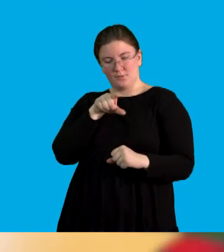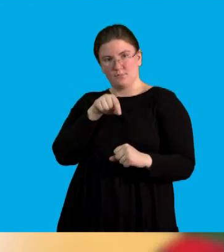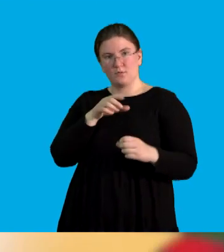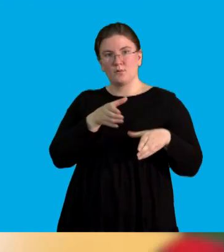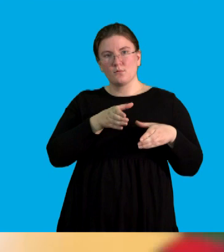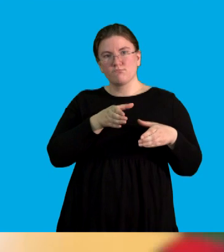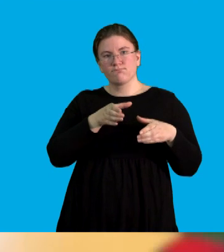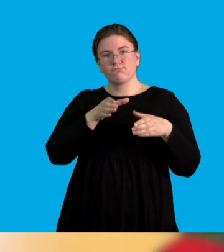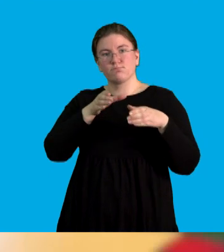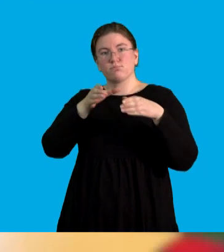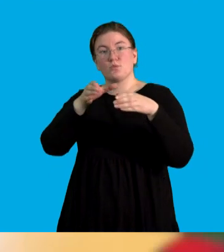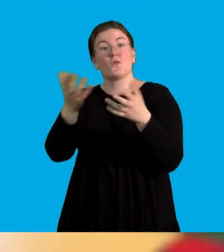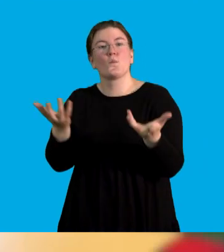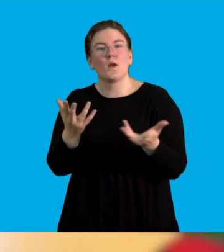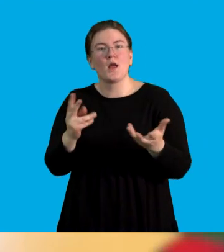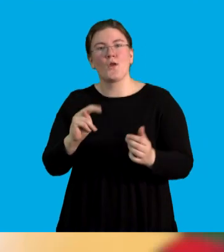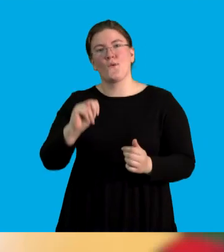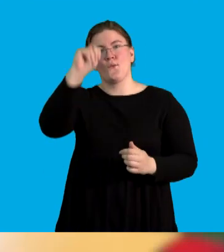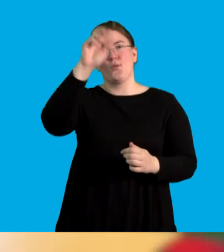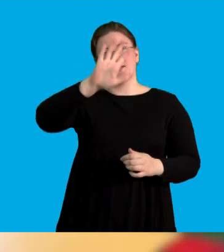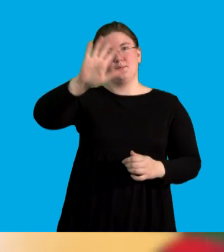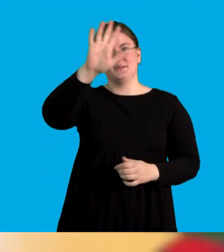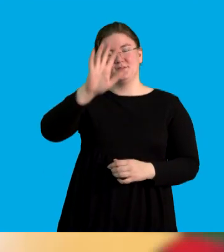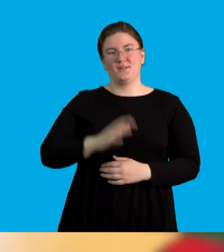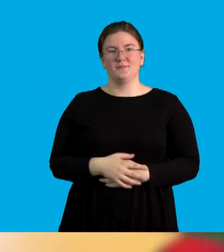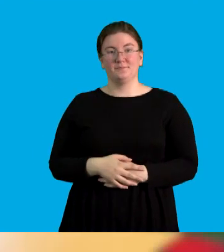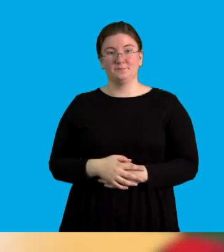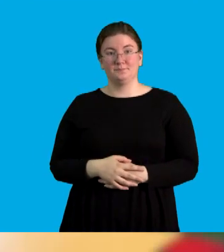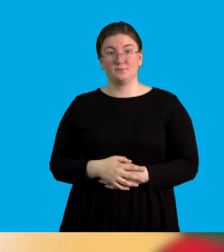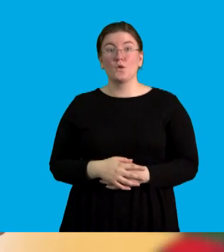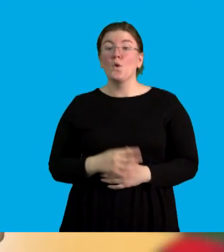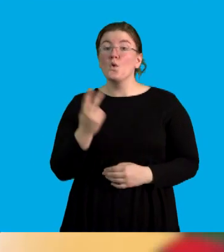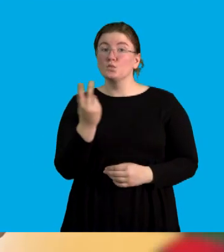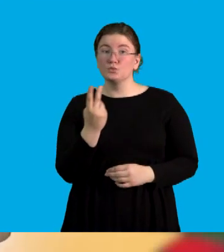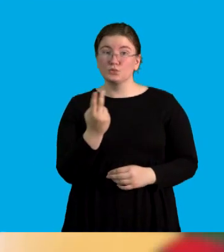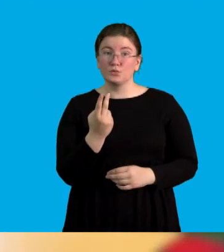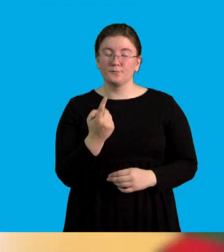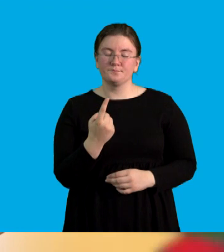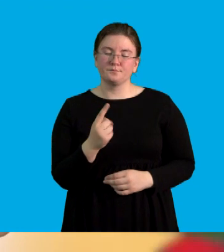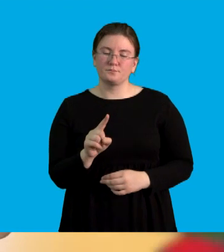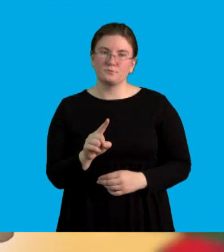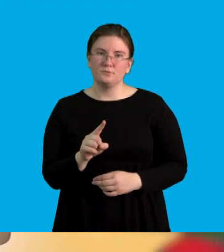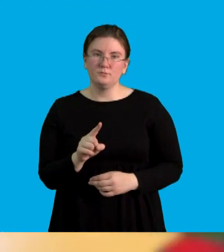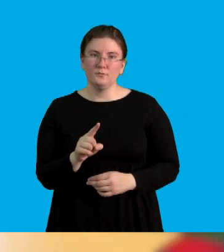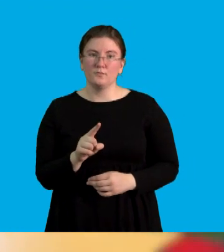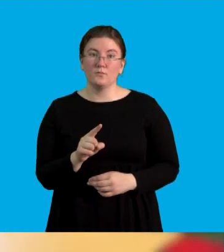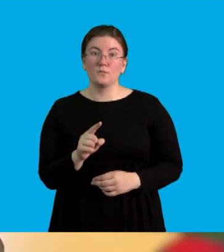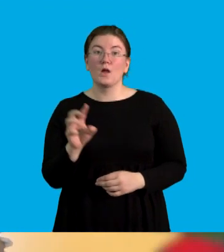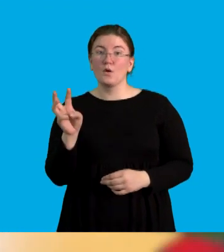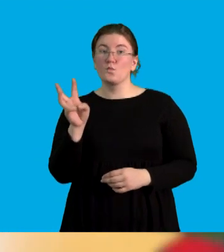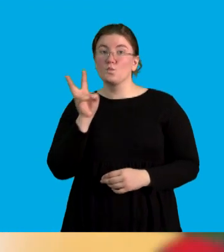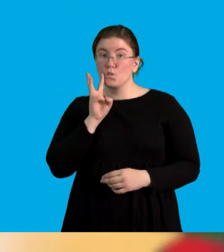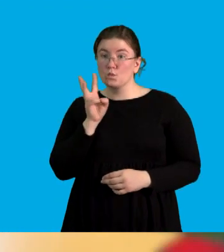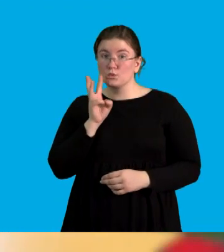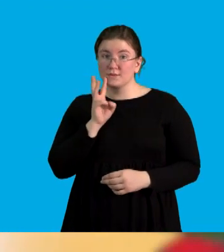are most likely to move to the Northern Hemisphere. And the same also applies for